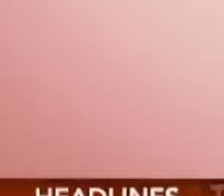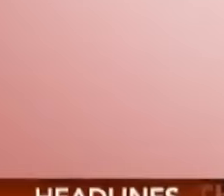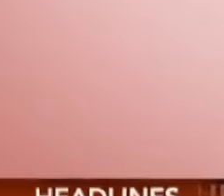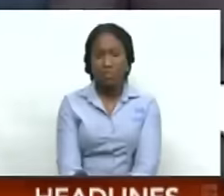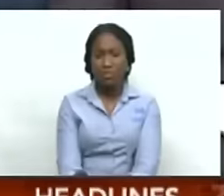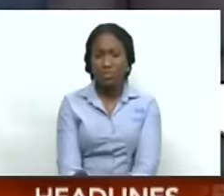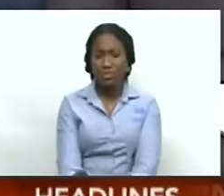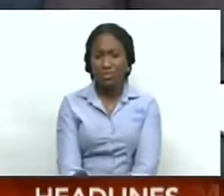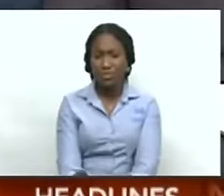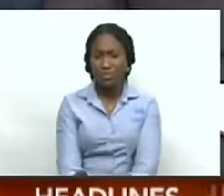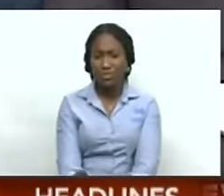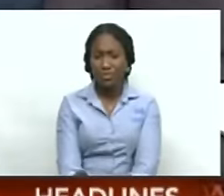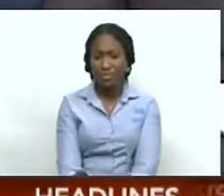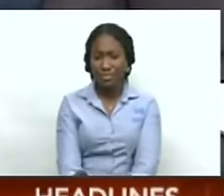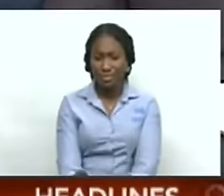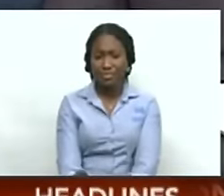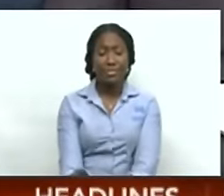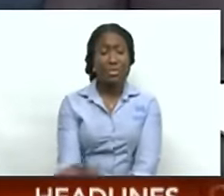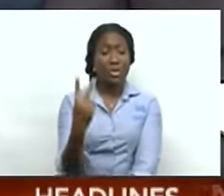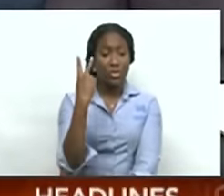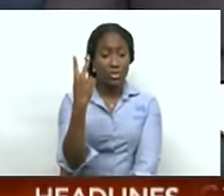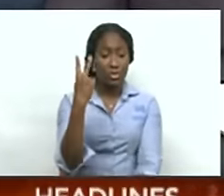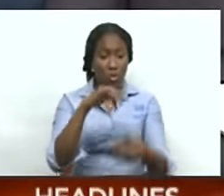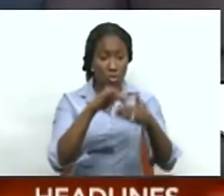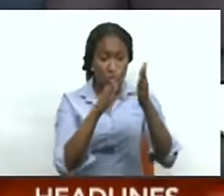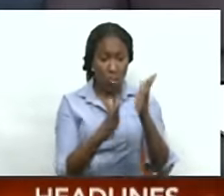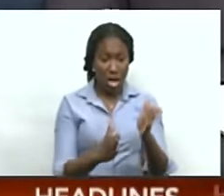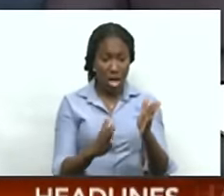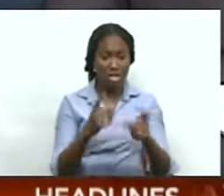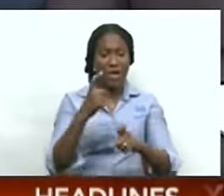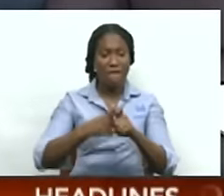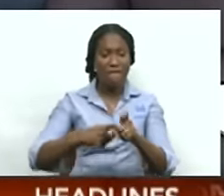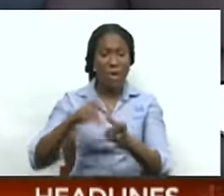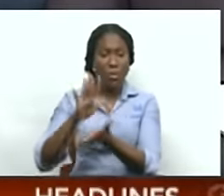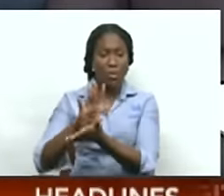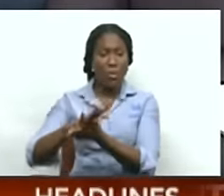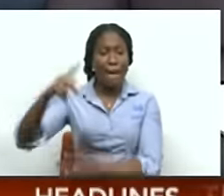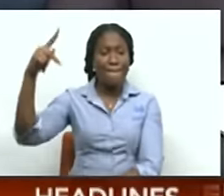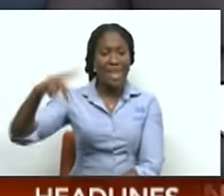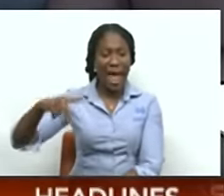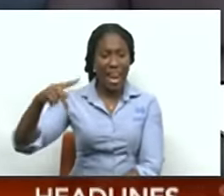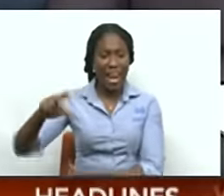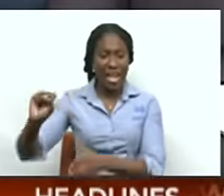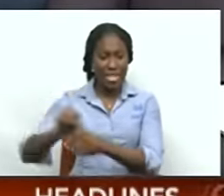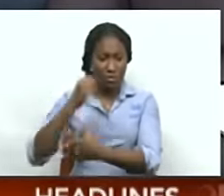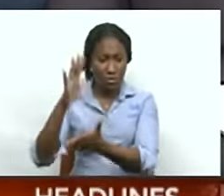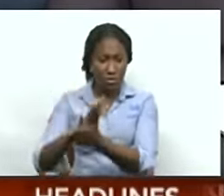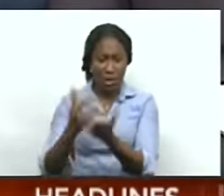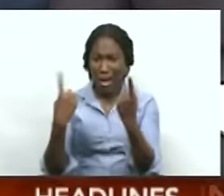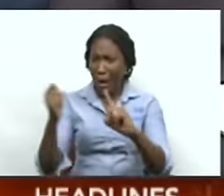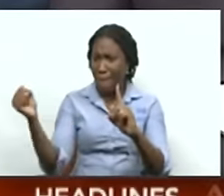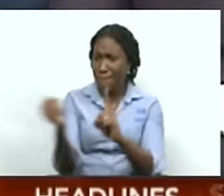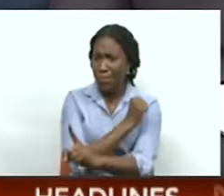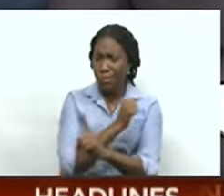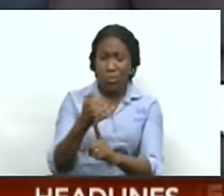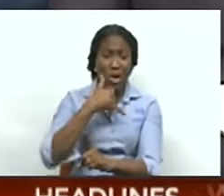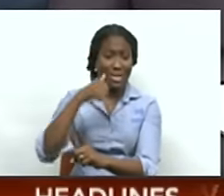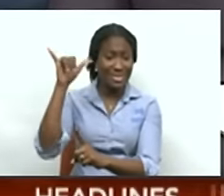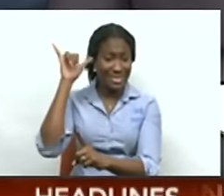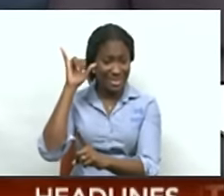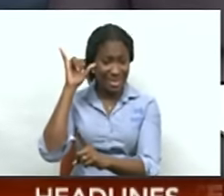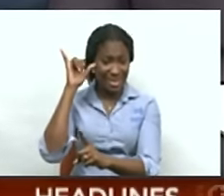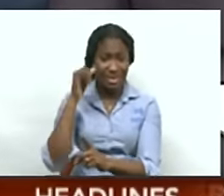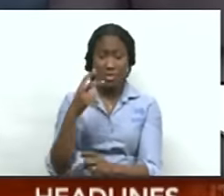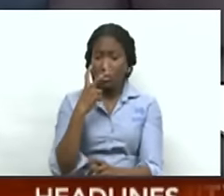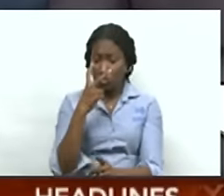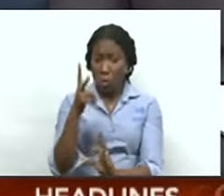Two students from Pinal Secondary School faced a vicious lunchtime attack inside a classroom yesterday. The assault was captured on camera and shared